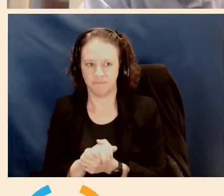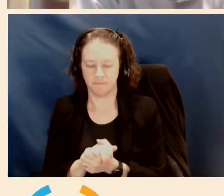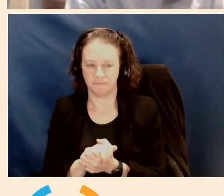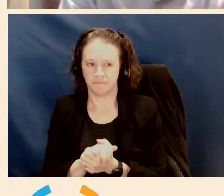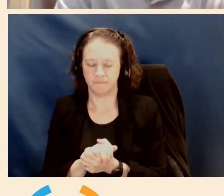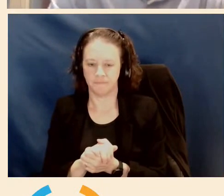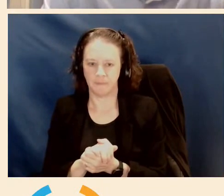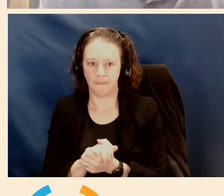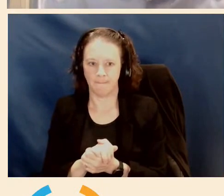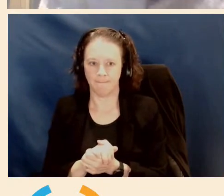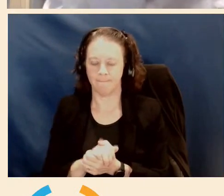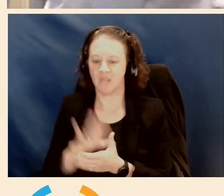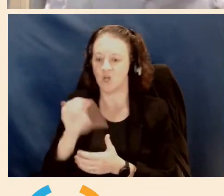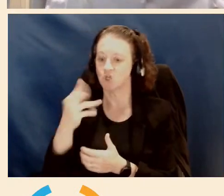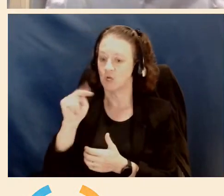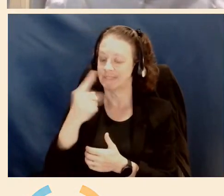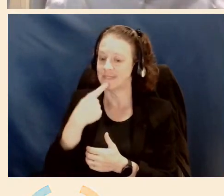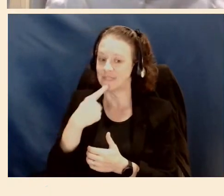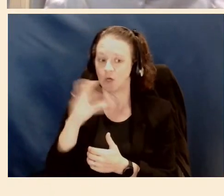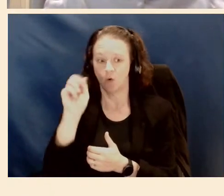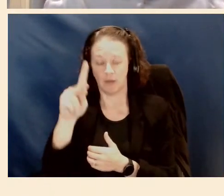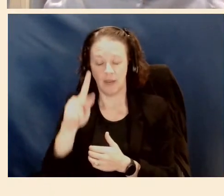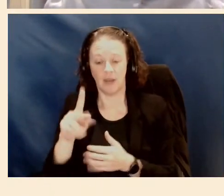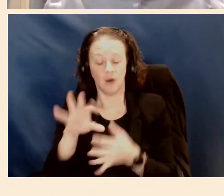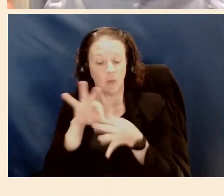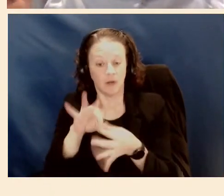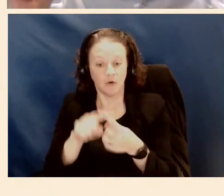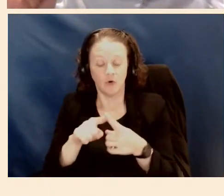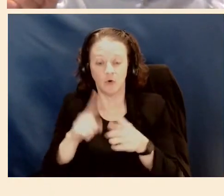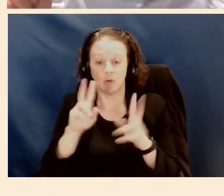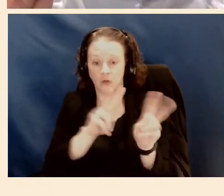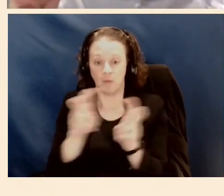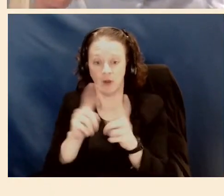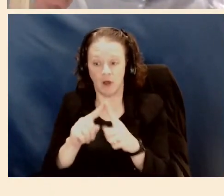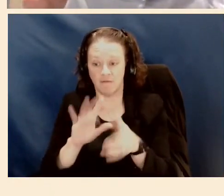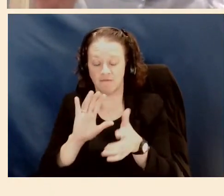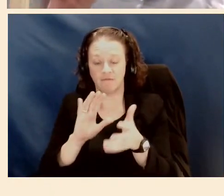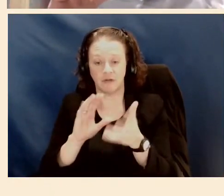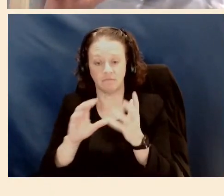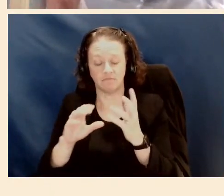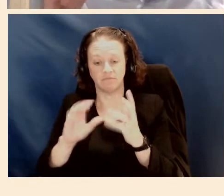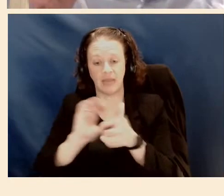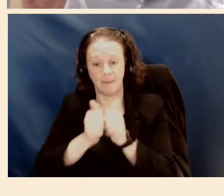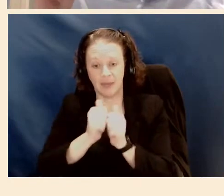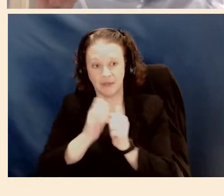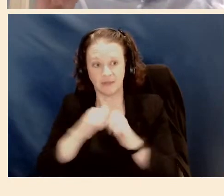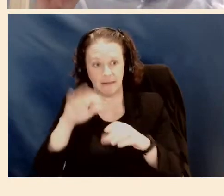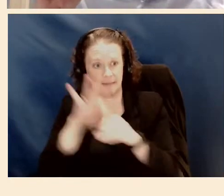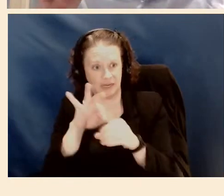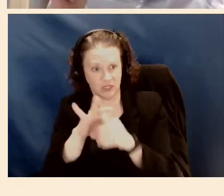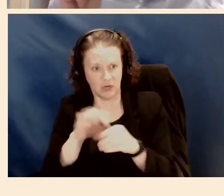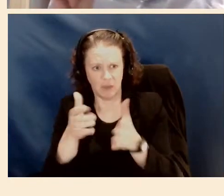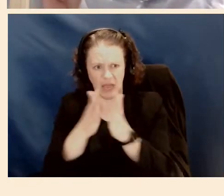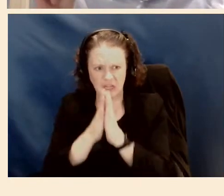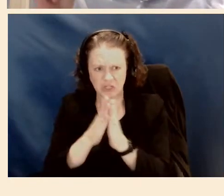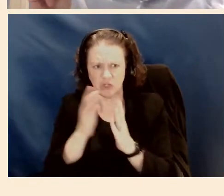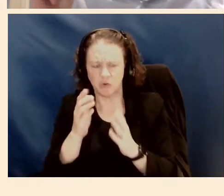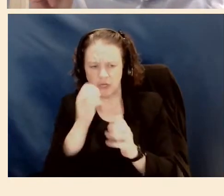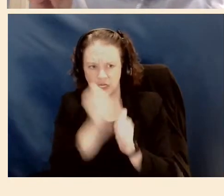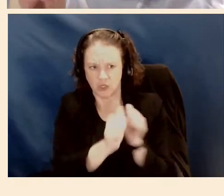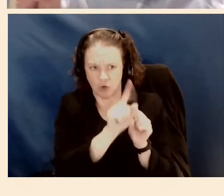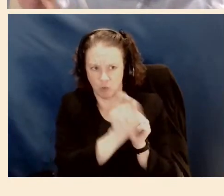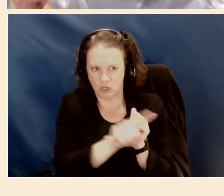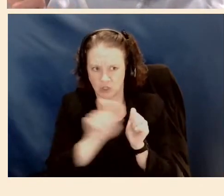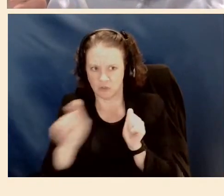Great. Sticking on the topic of campaigns and elections, I'm going to ask you each a question. It's slightly different. Senator Thatcher, I'll start with